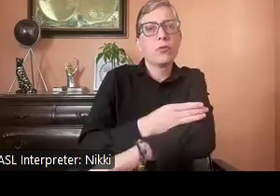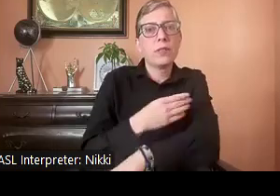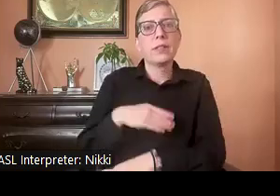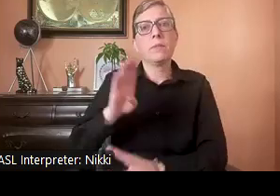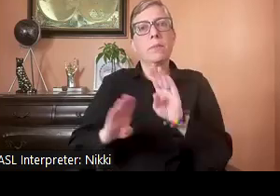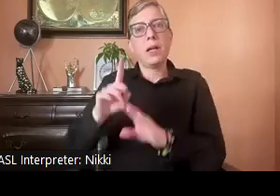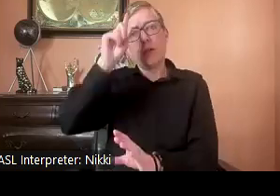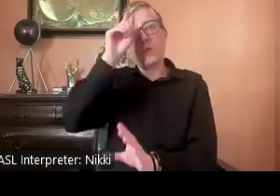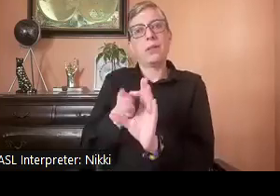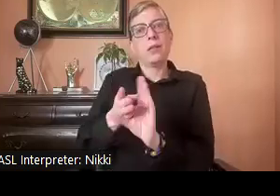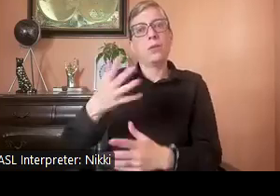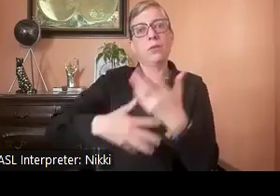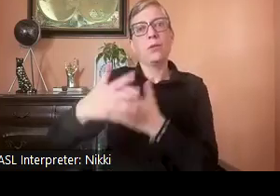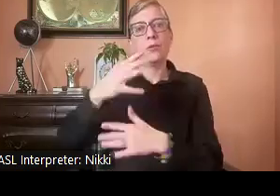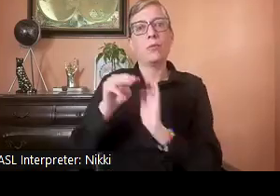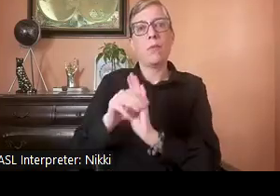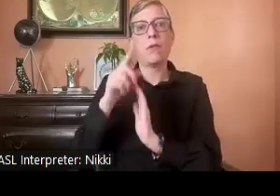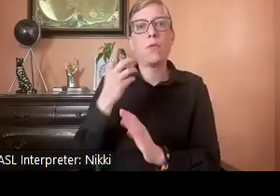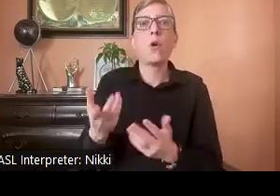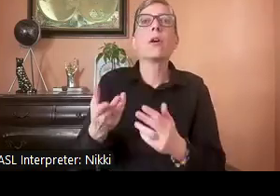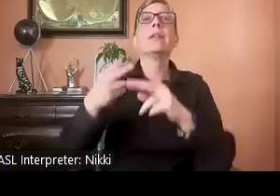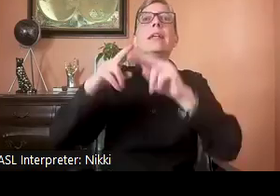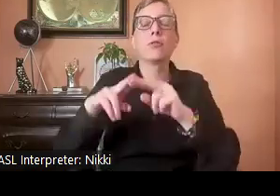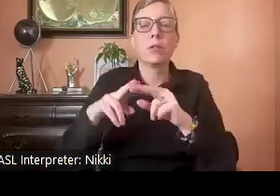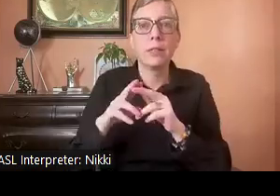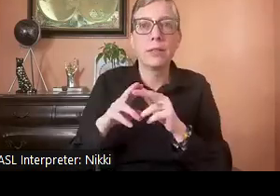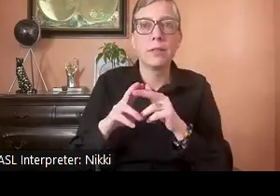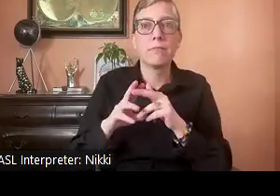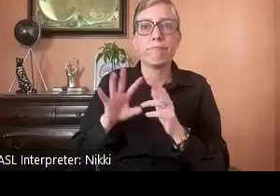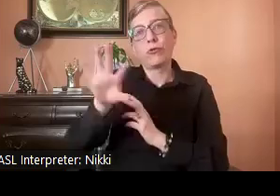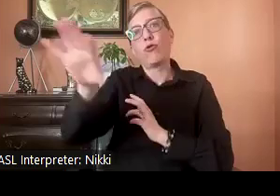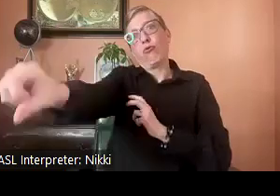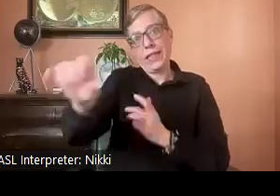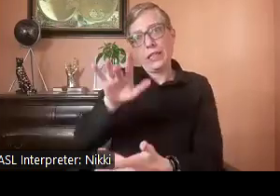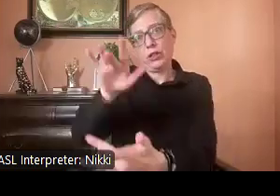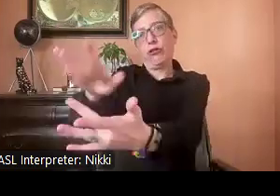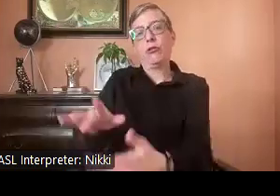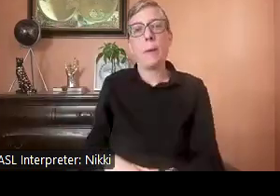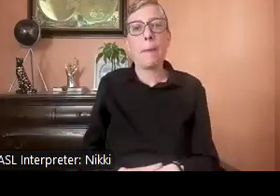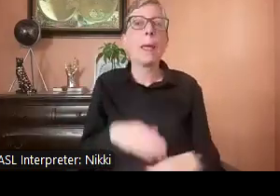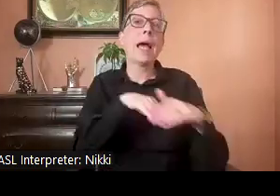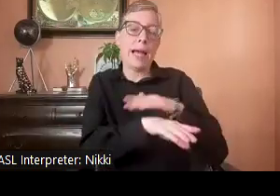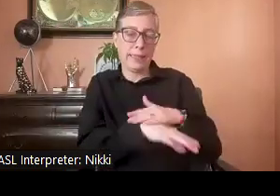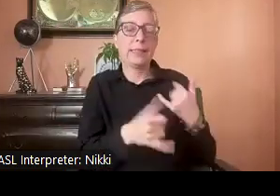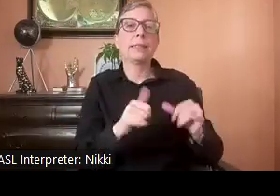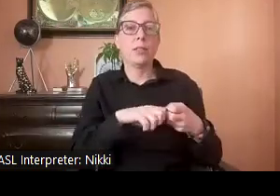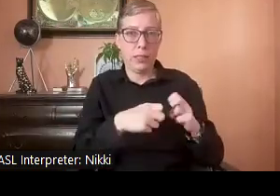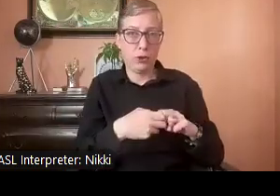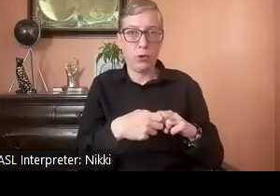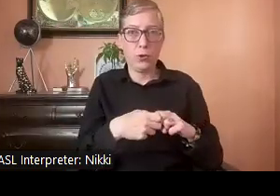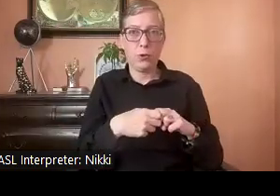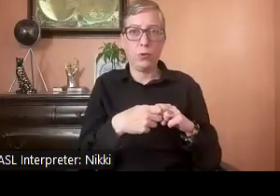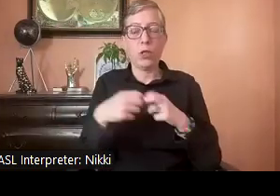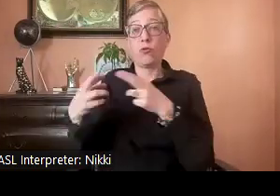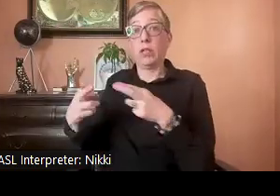reach? Access is still a big issue for regional, I'm sure regionally. I live in South Texas,